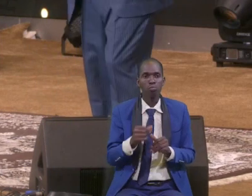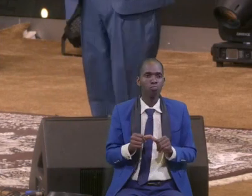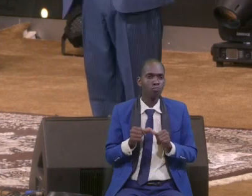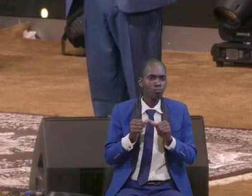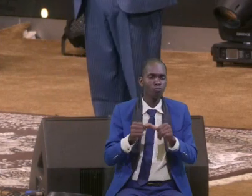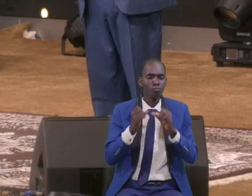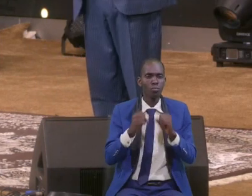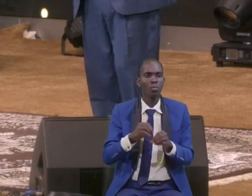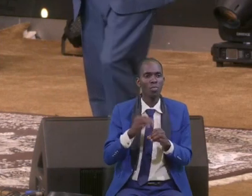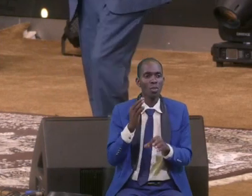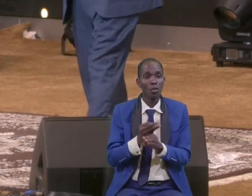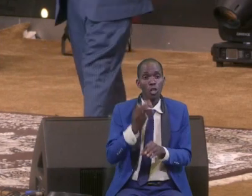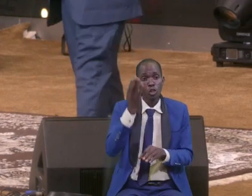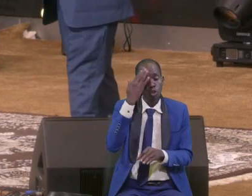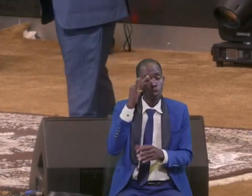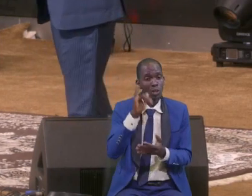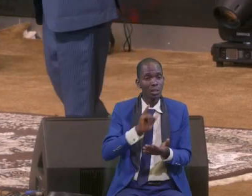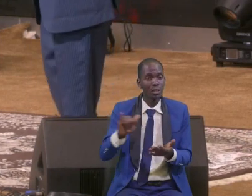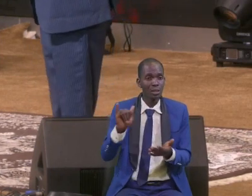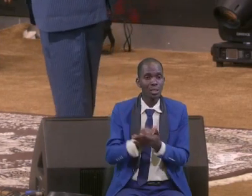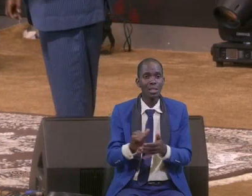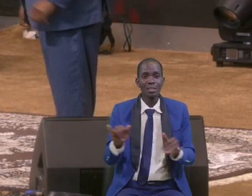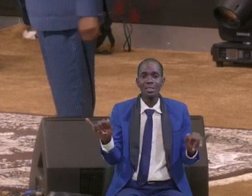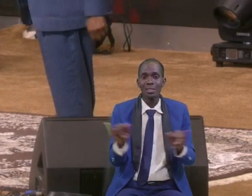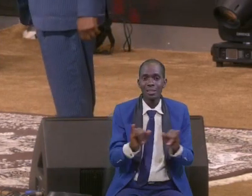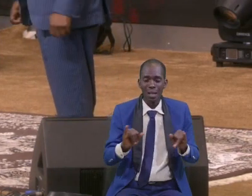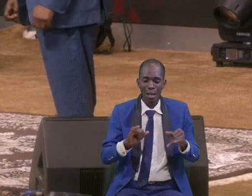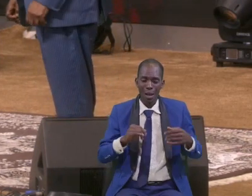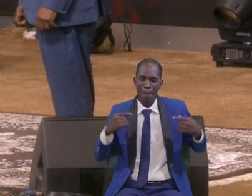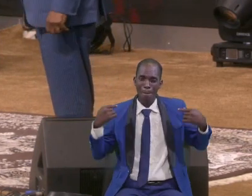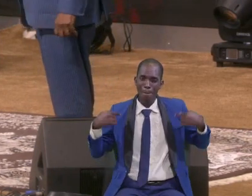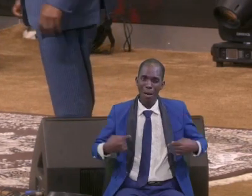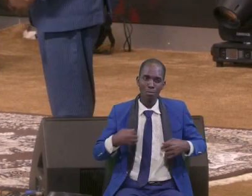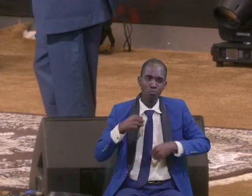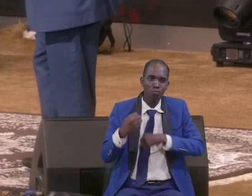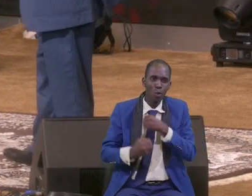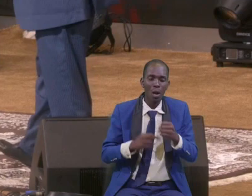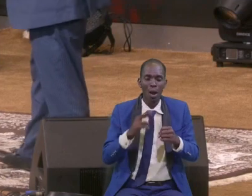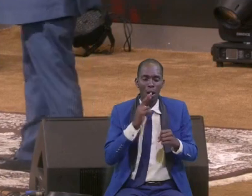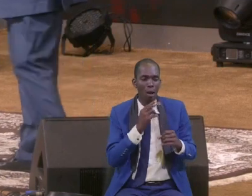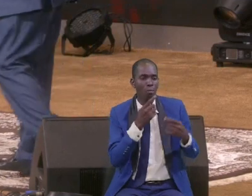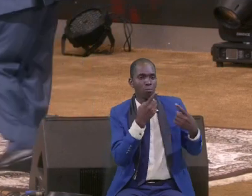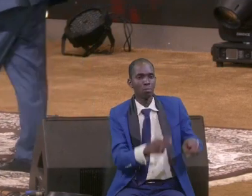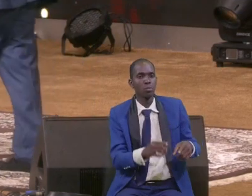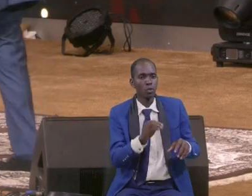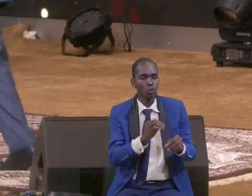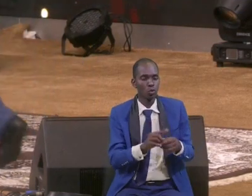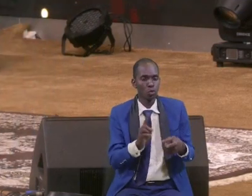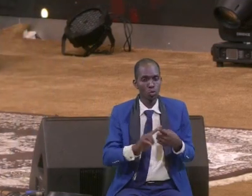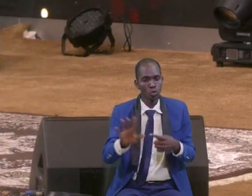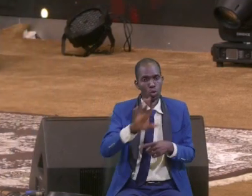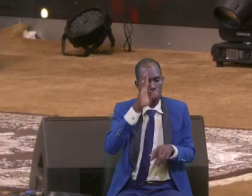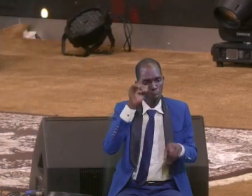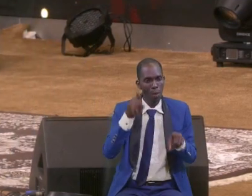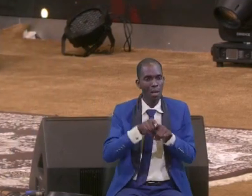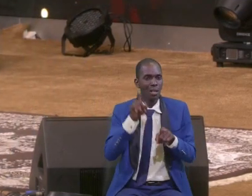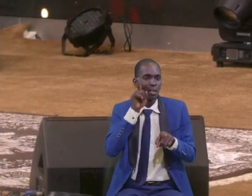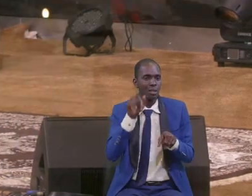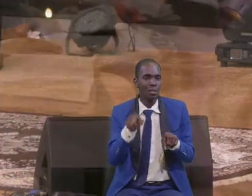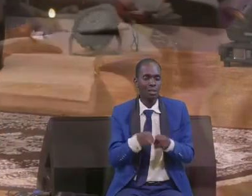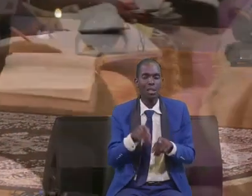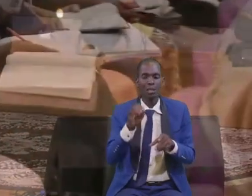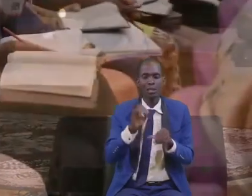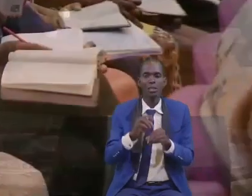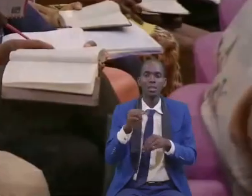same afflictions are accomplished in your brethren that are in the world. Look at number 3 here. Number 3,